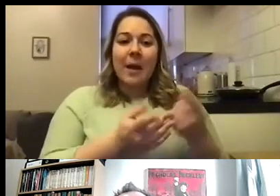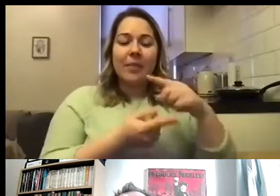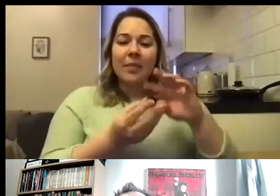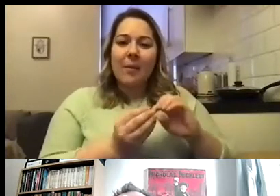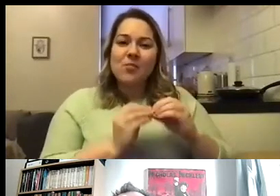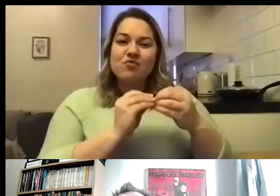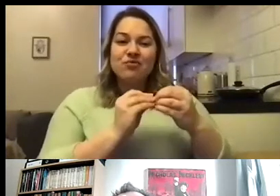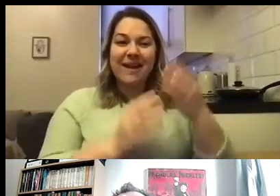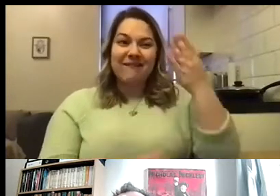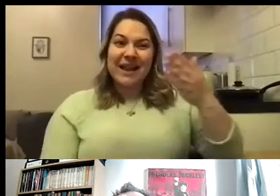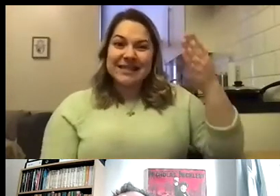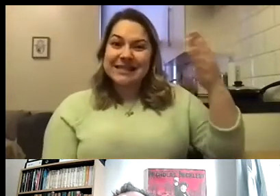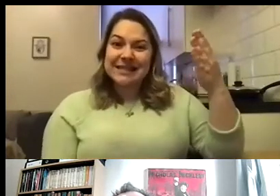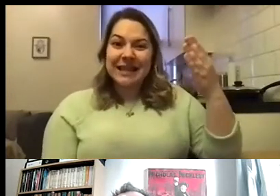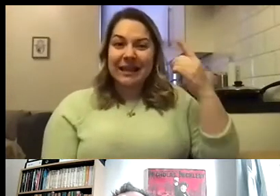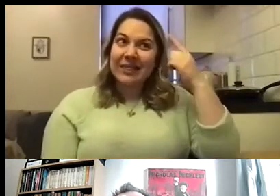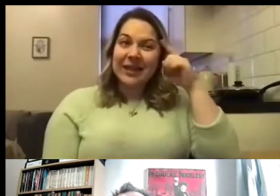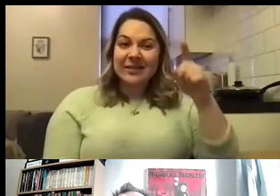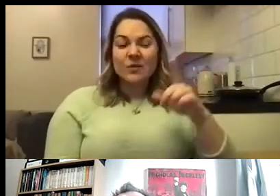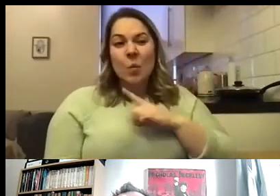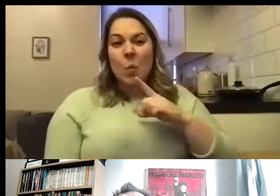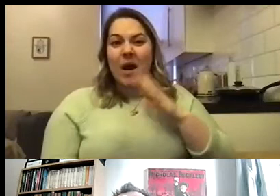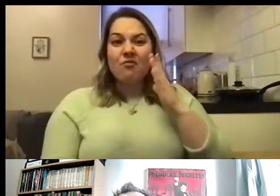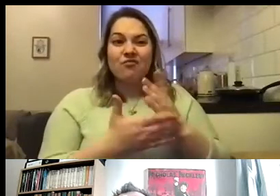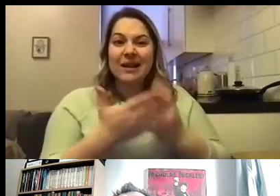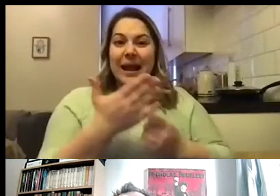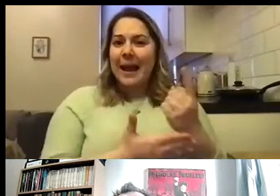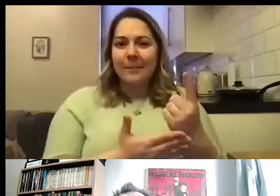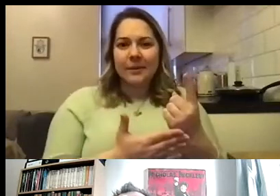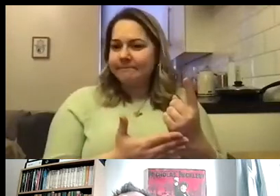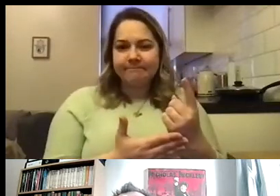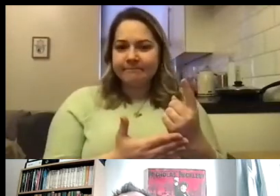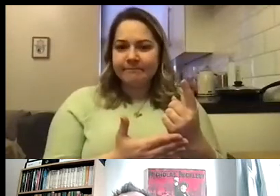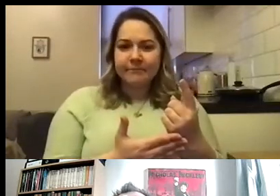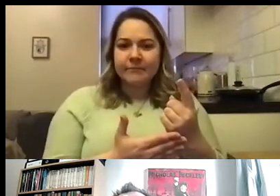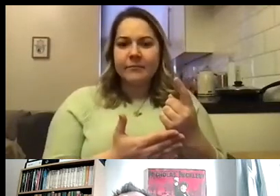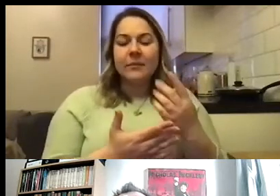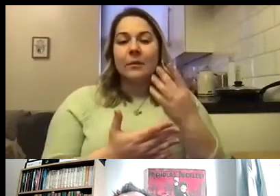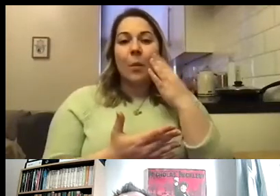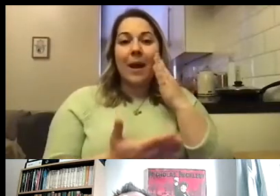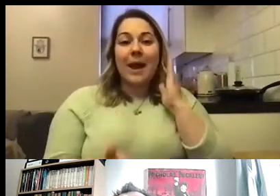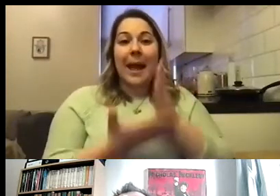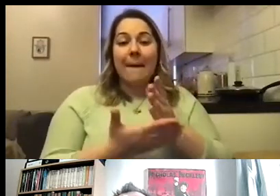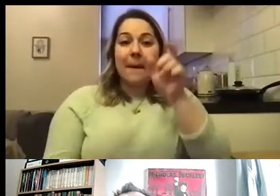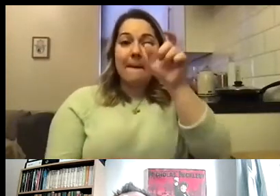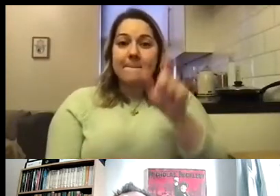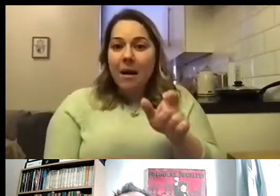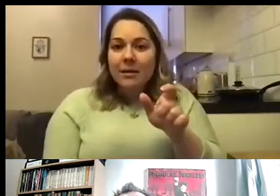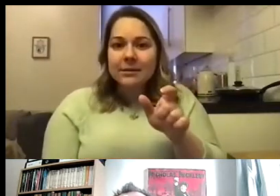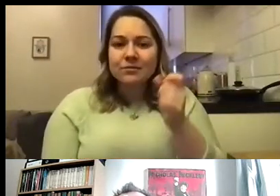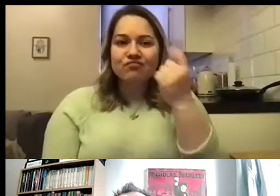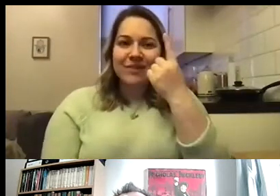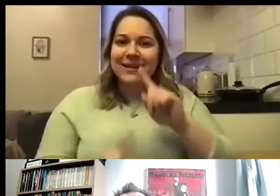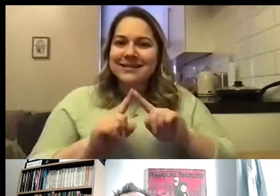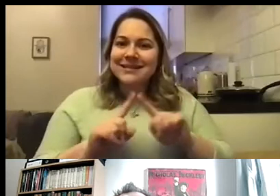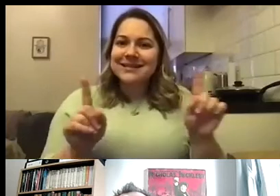mythologies around why these things exist, that help them deal with it when they actually meet it in person. And then when they do,